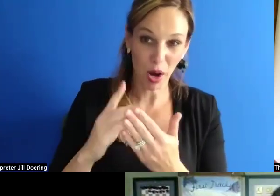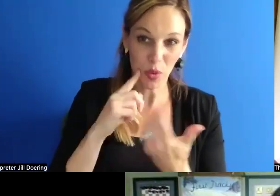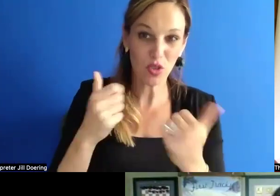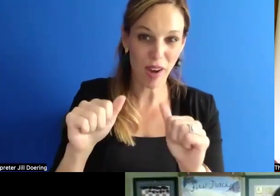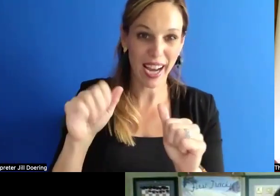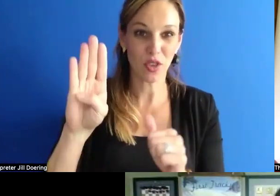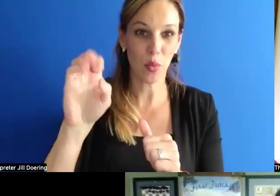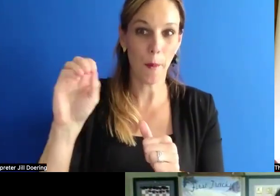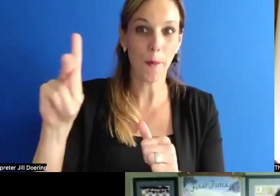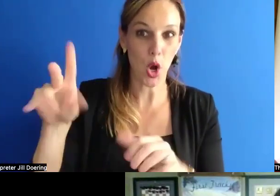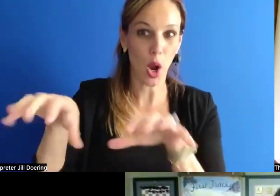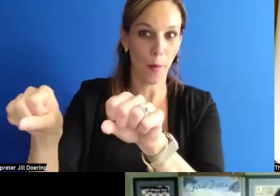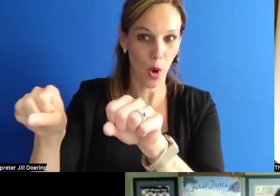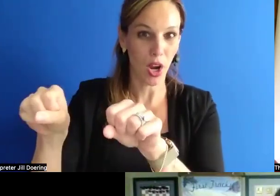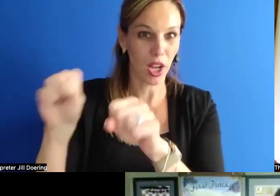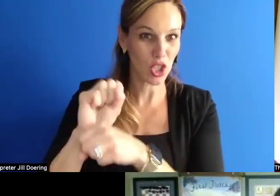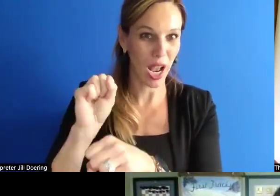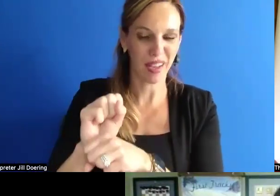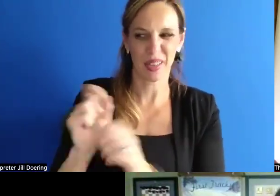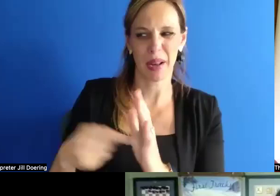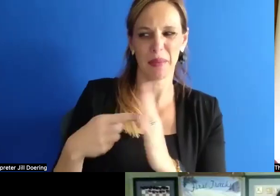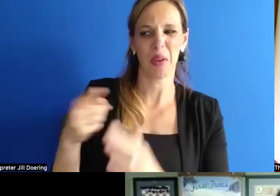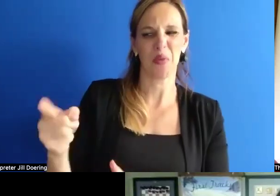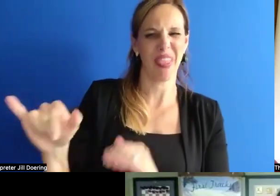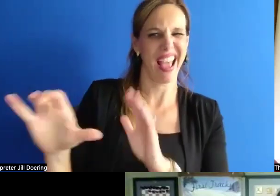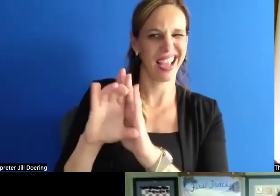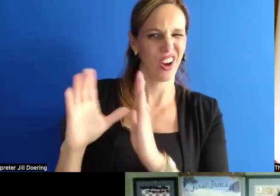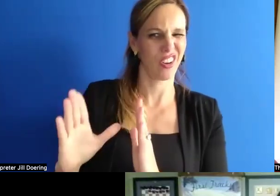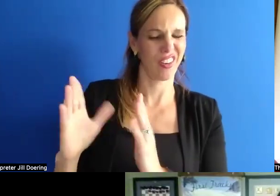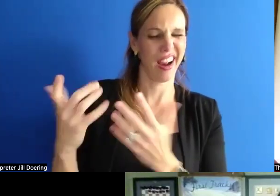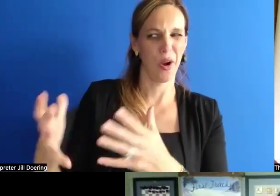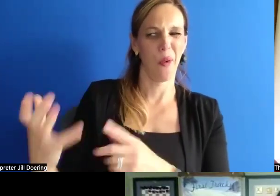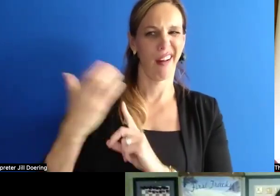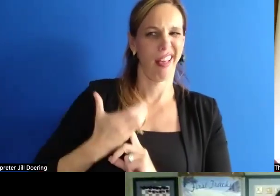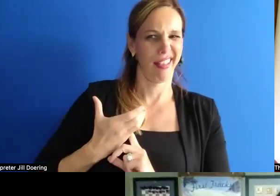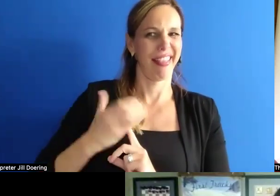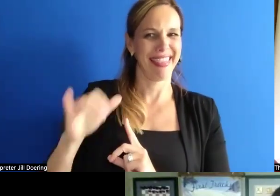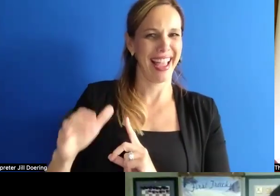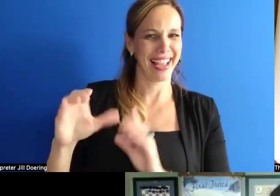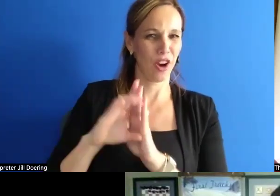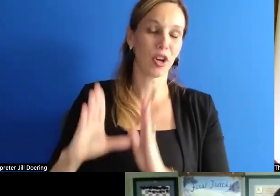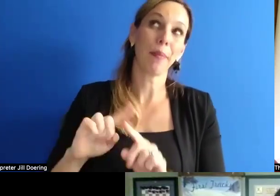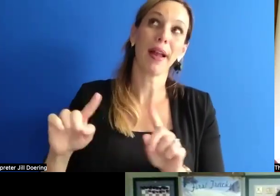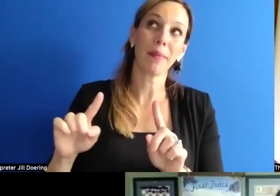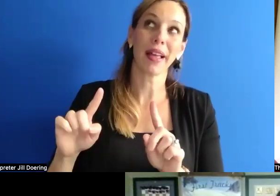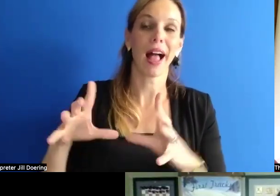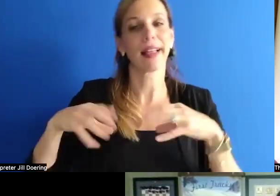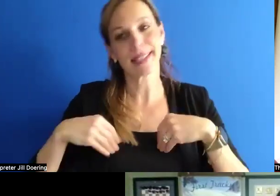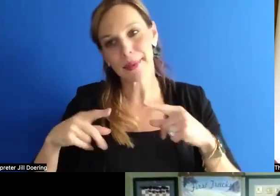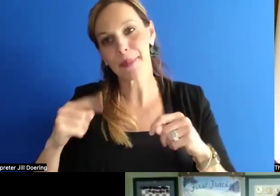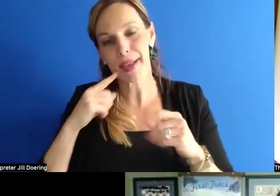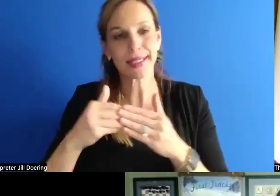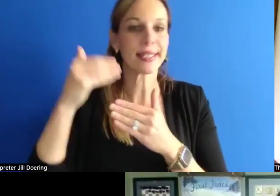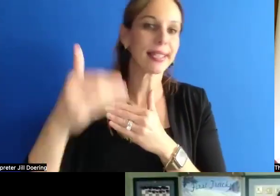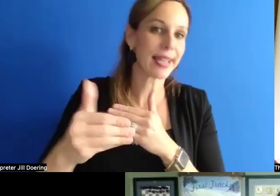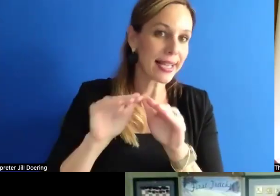sometimes you didn't want to play that character, but you sort of had to take it because it was the next step in your career. I remember taking a job